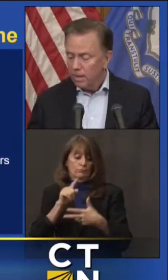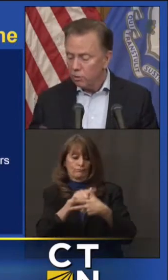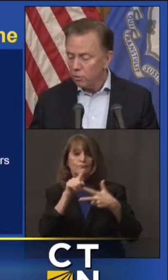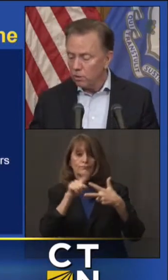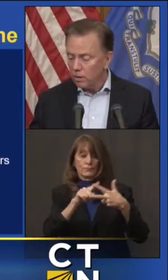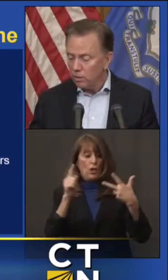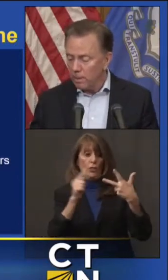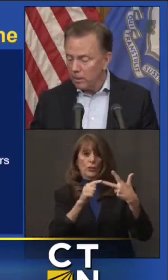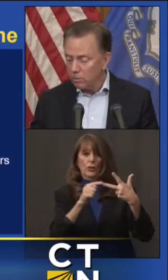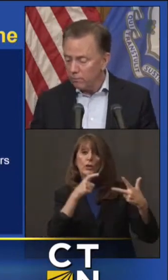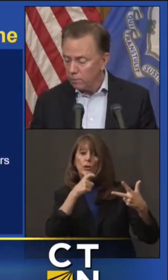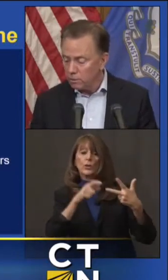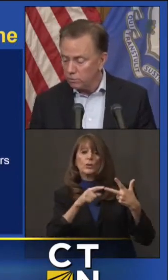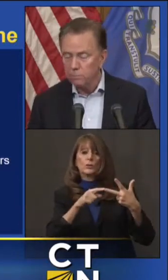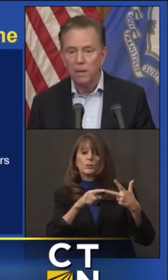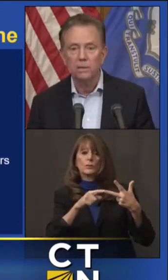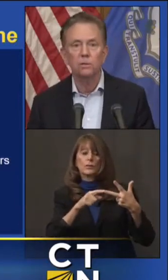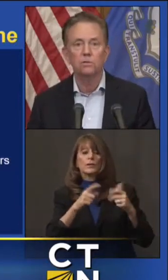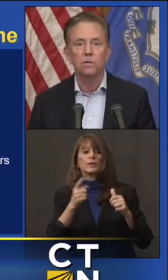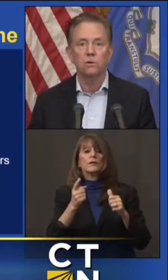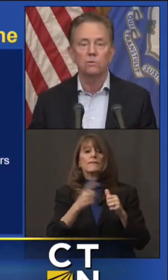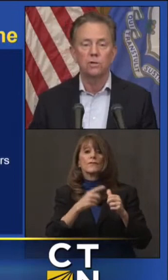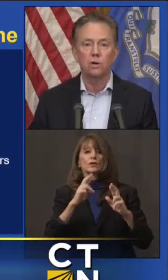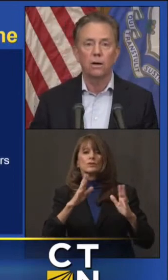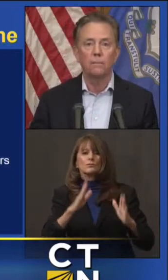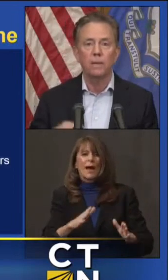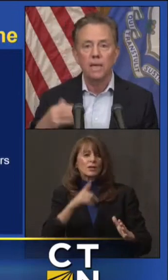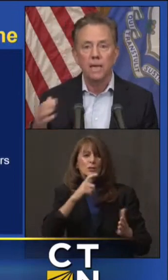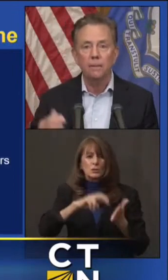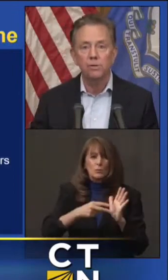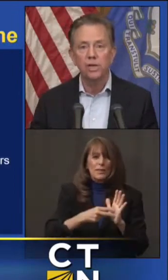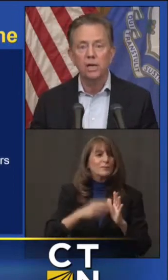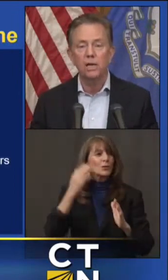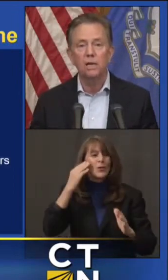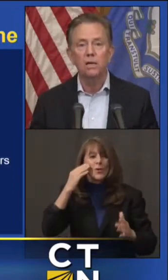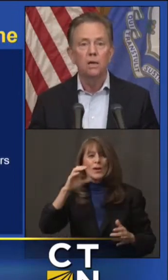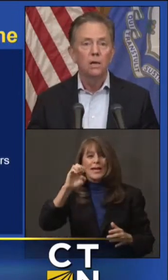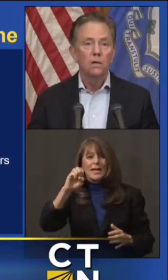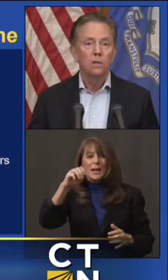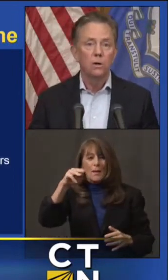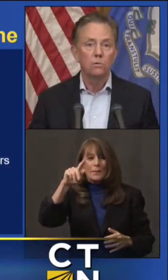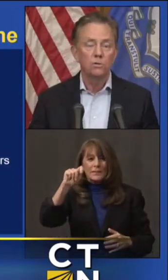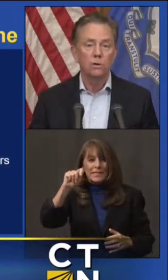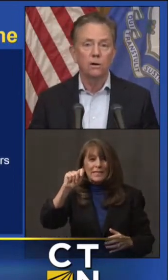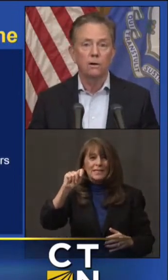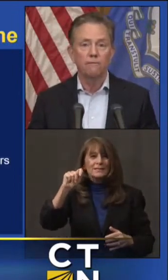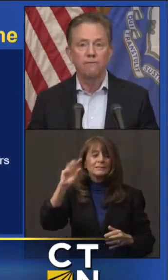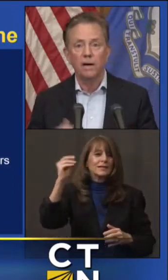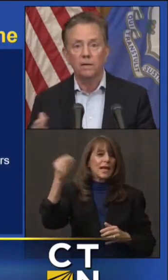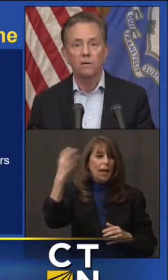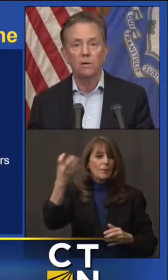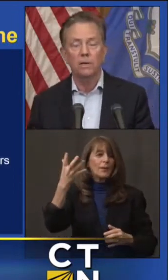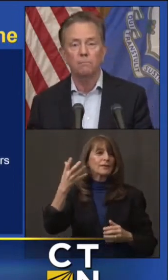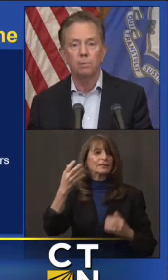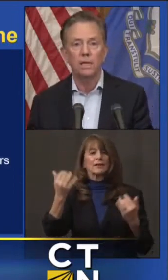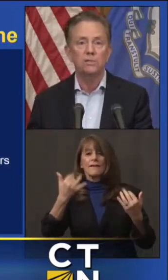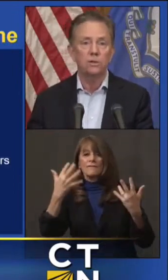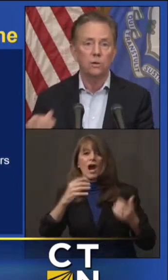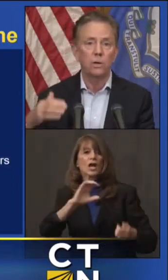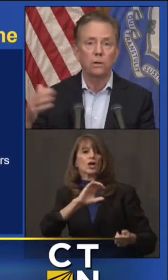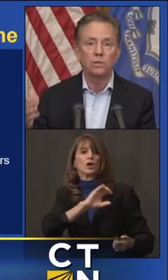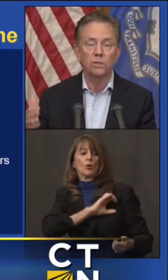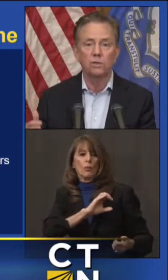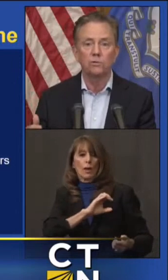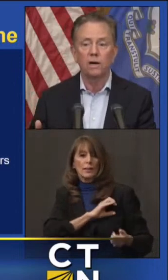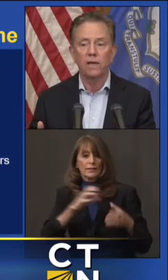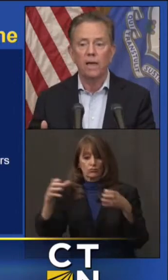And thirdly are the medical first responders. Those are EMT, Those are fire and police to the degree